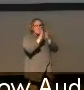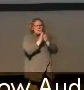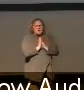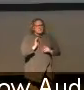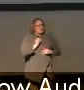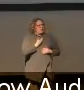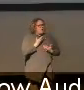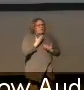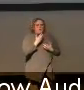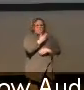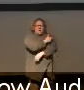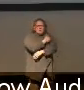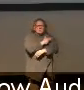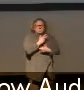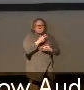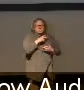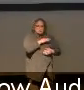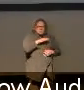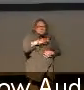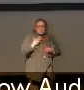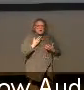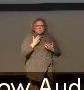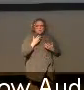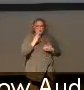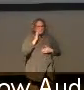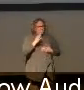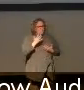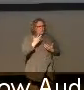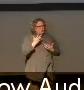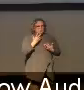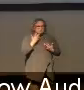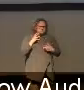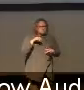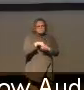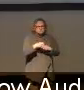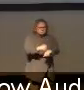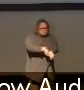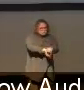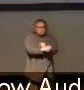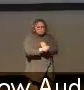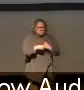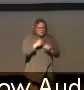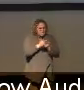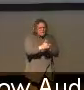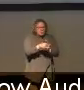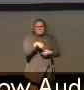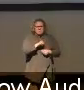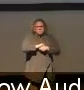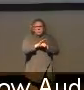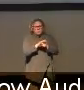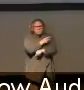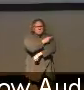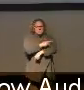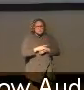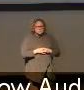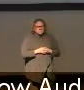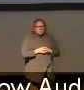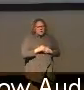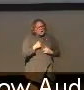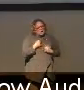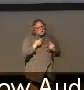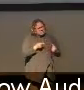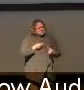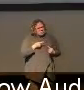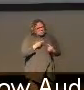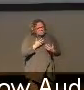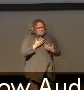to stand up a team that would care for COVID patients. I struggled with this ask. How do